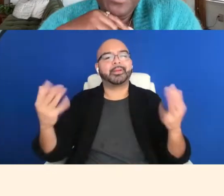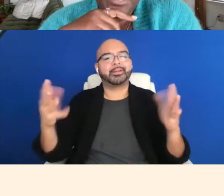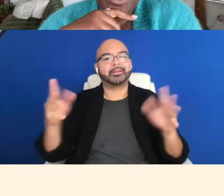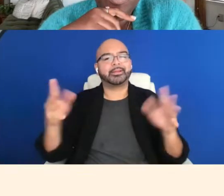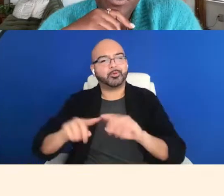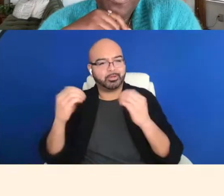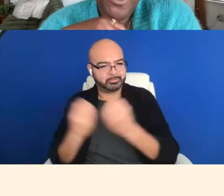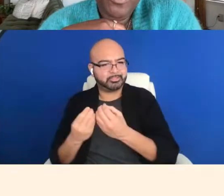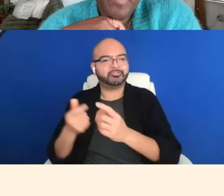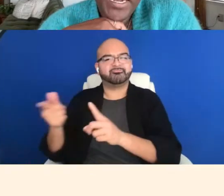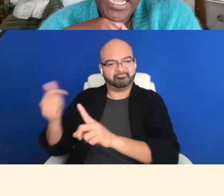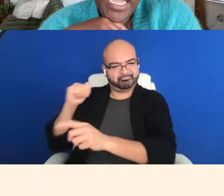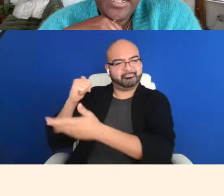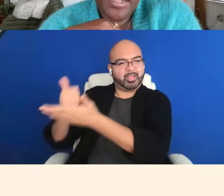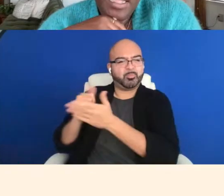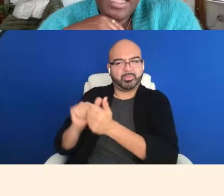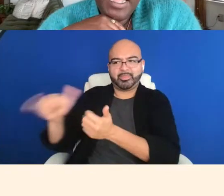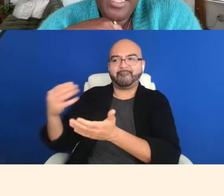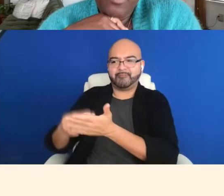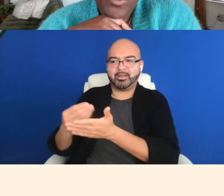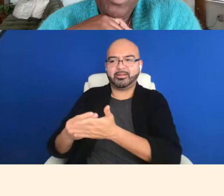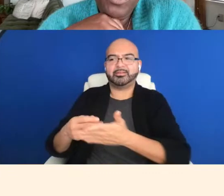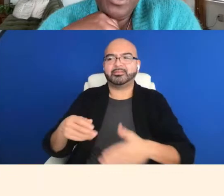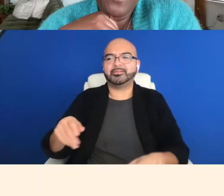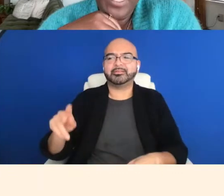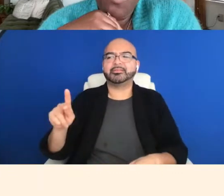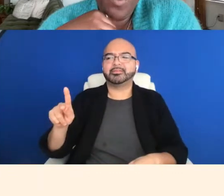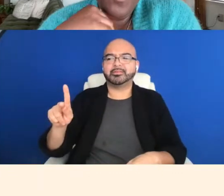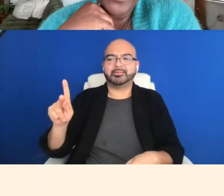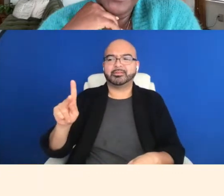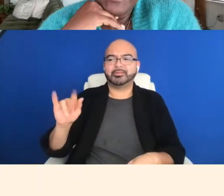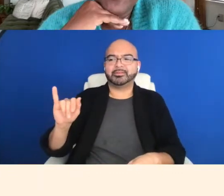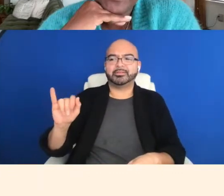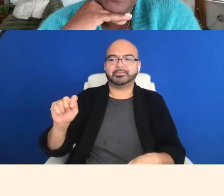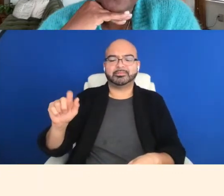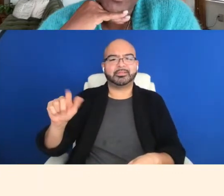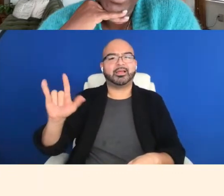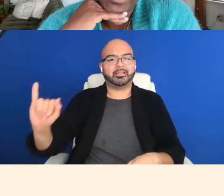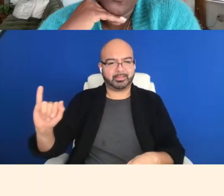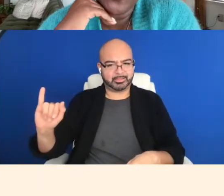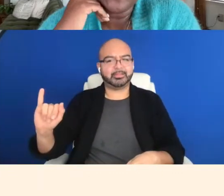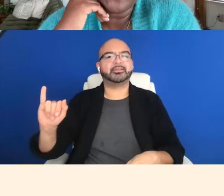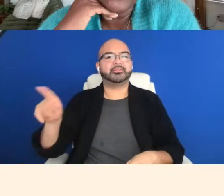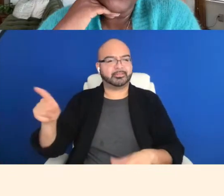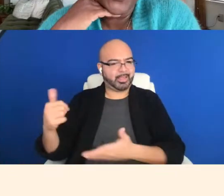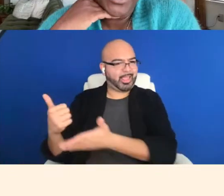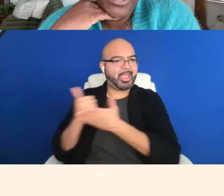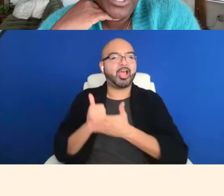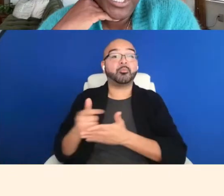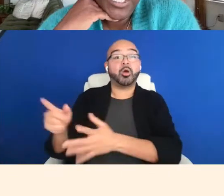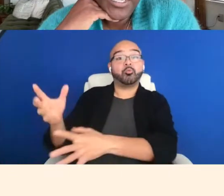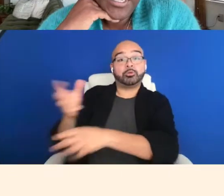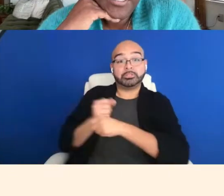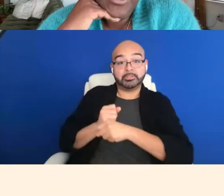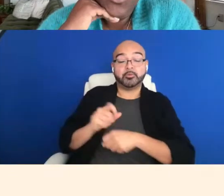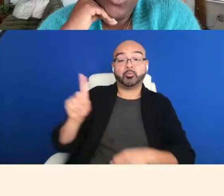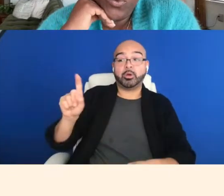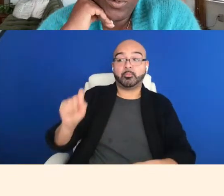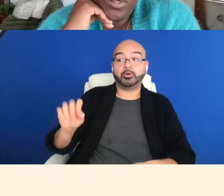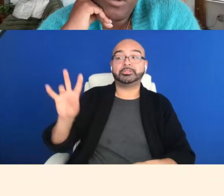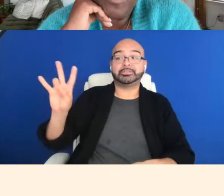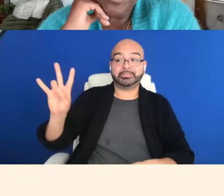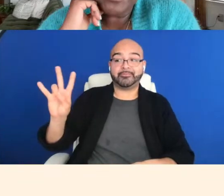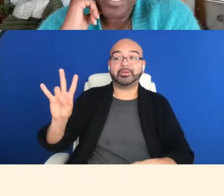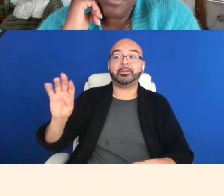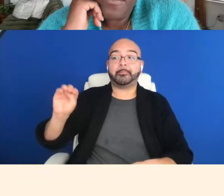Katali Foundation was the first with money in, and we received a $1.7 million zero interest